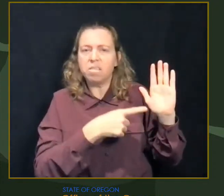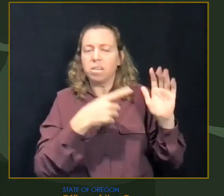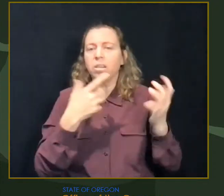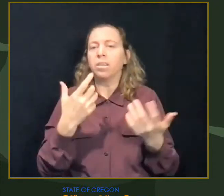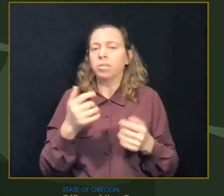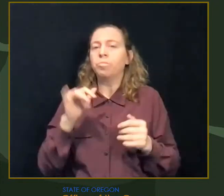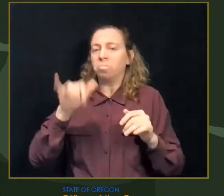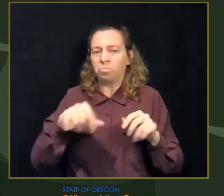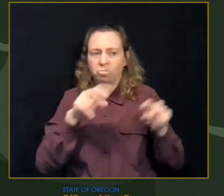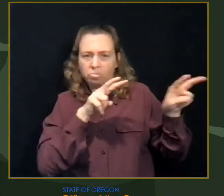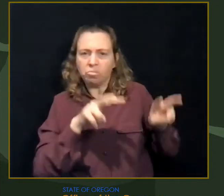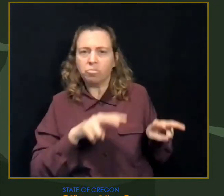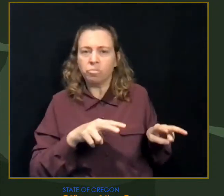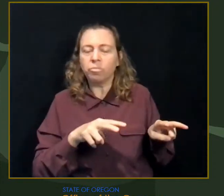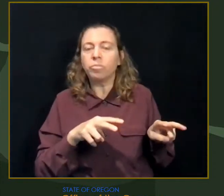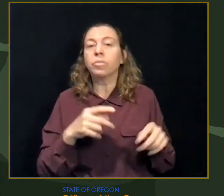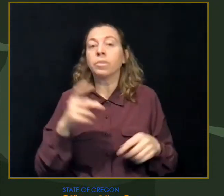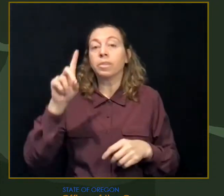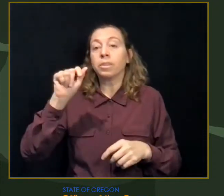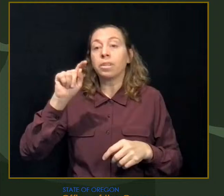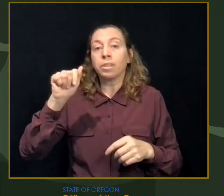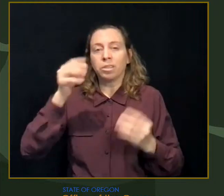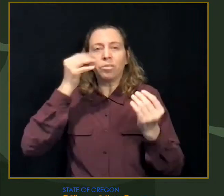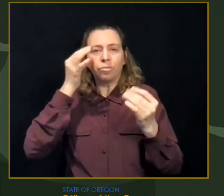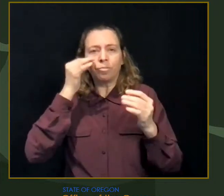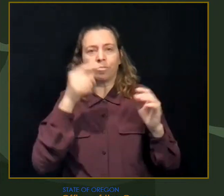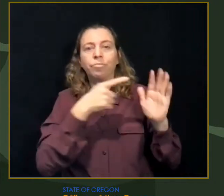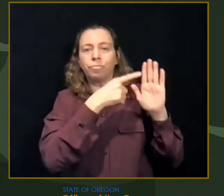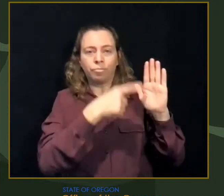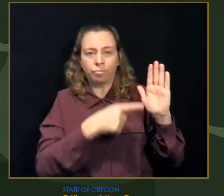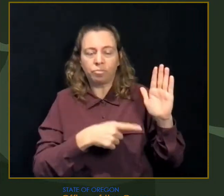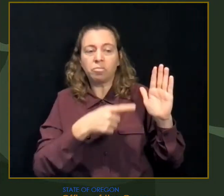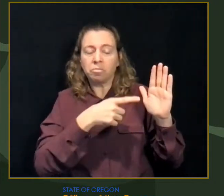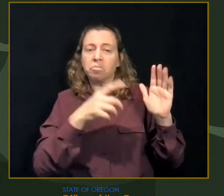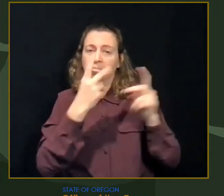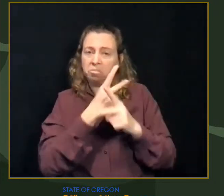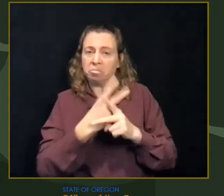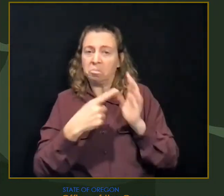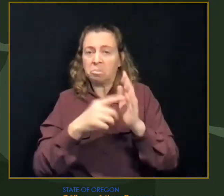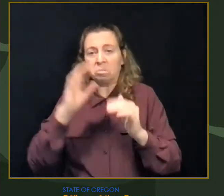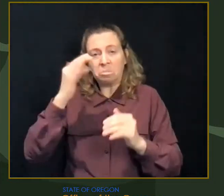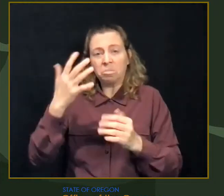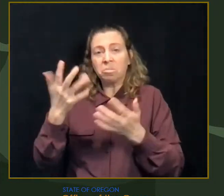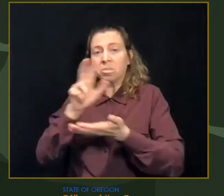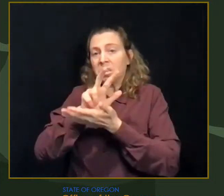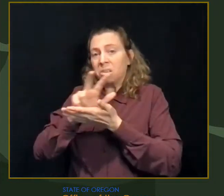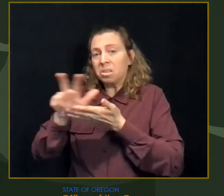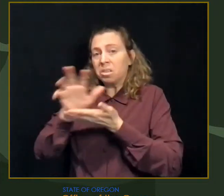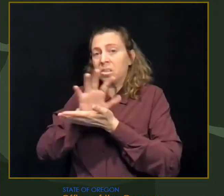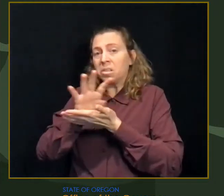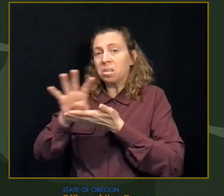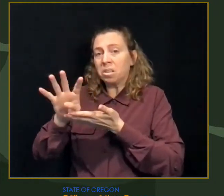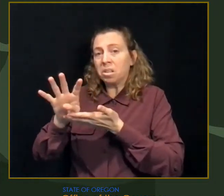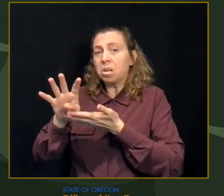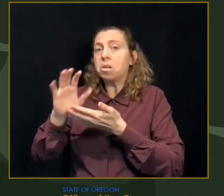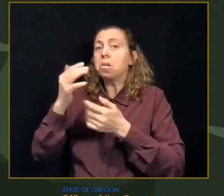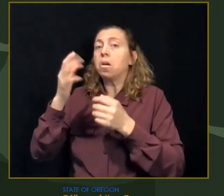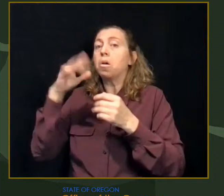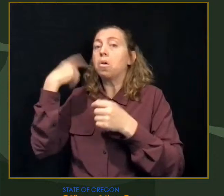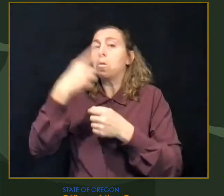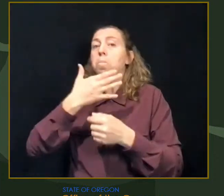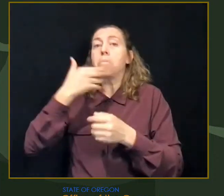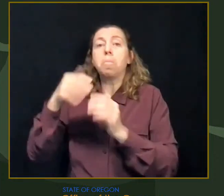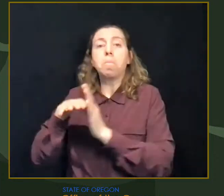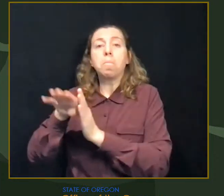it shows us that we have just 3 to 4 more weeks until we are in good shape. That's when cases will fall and our vaccine levels will be high enough that